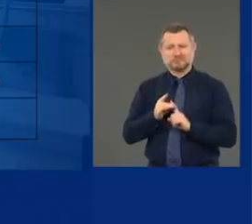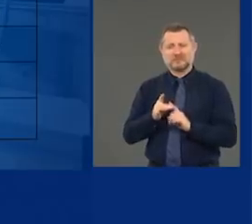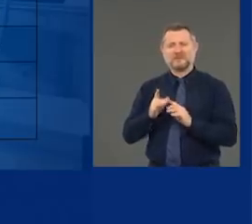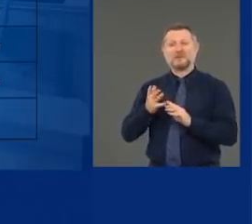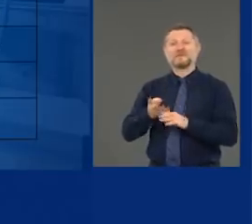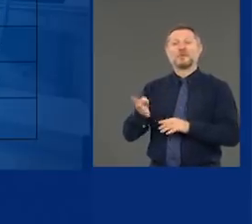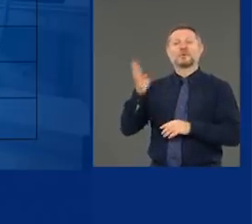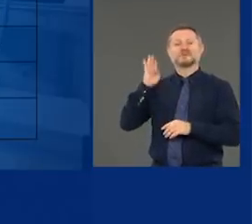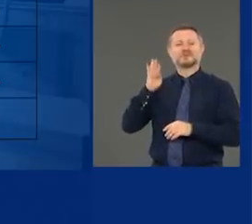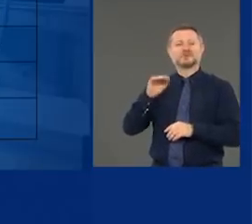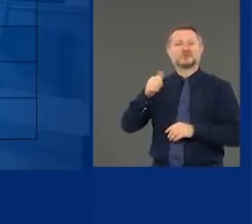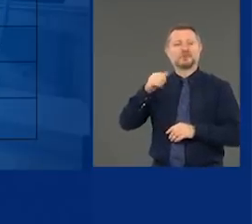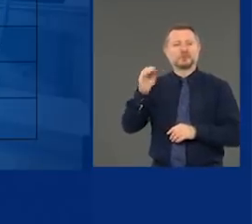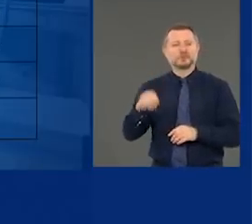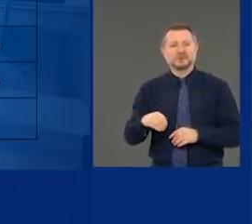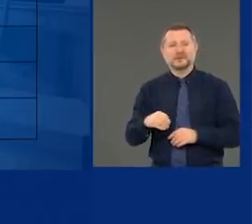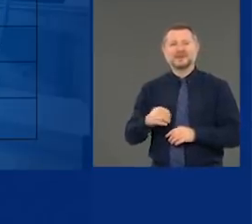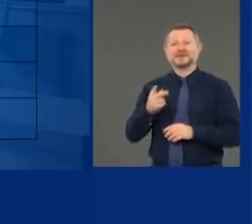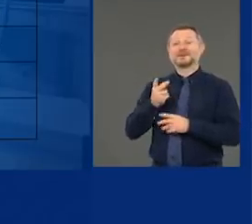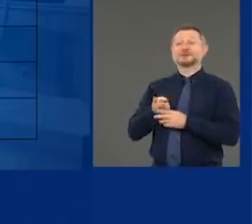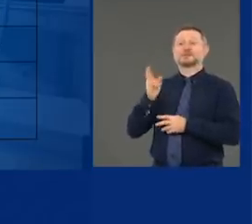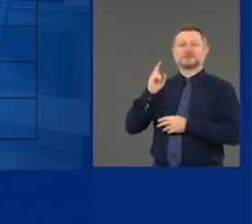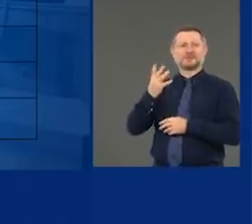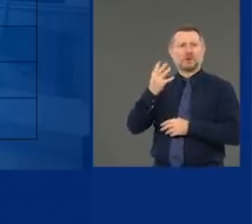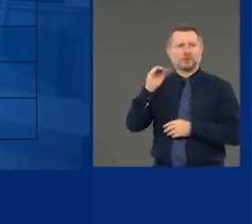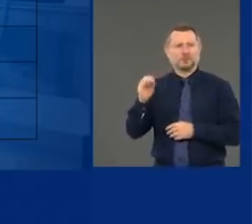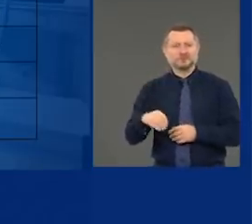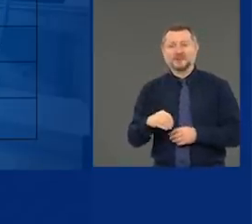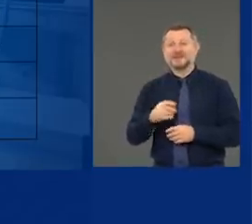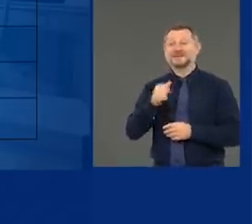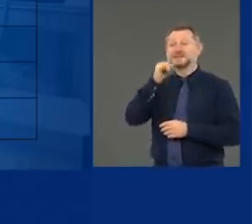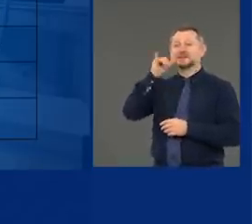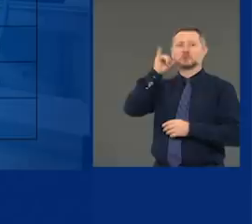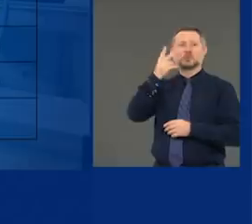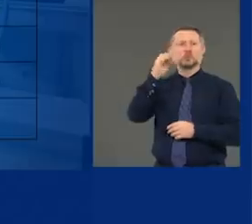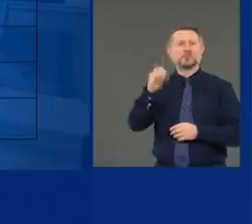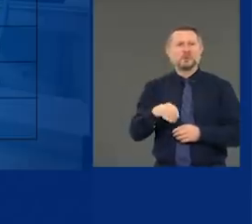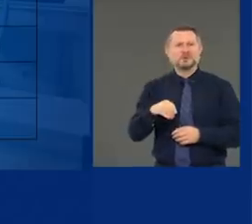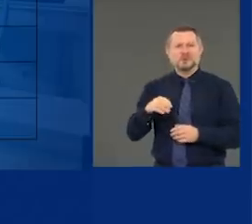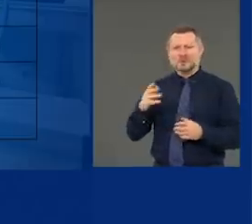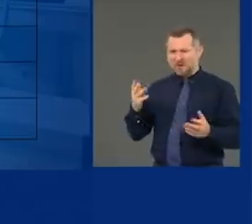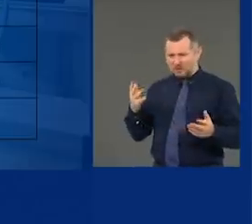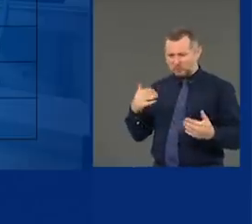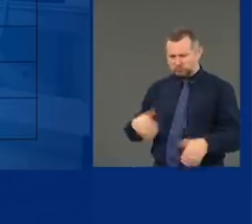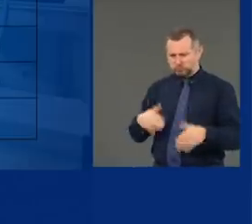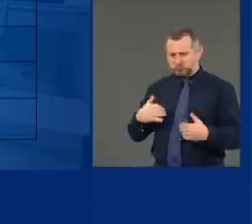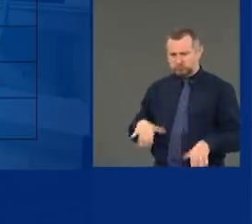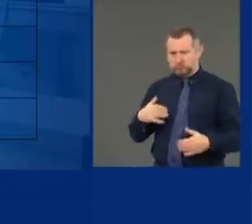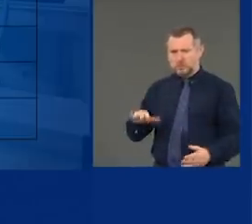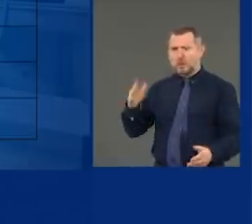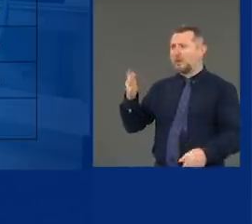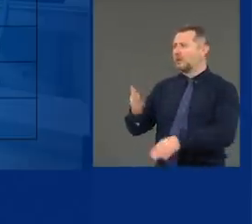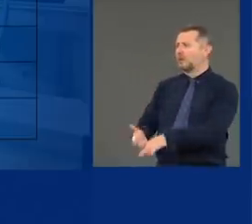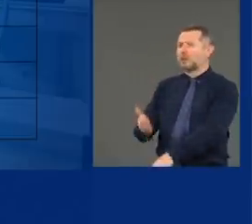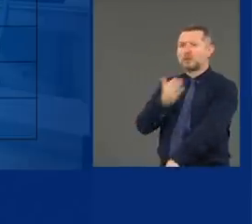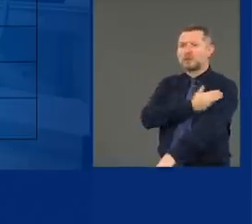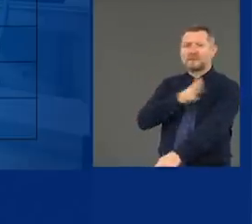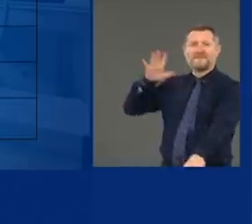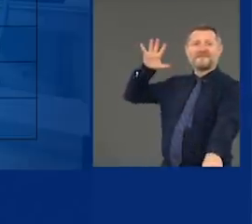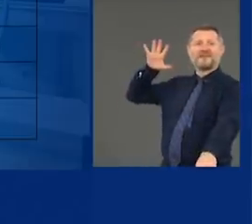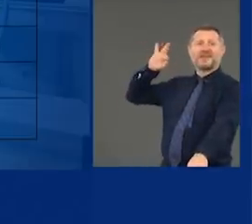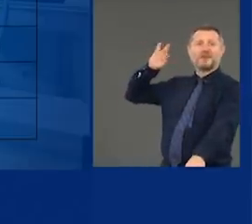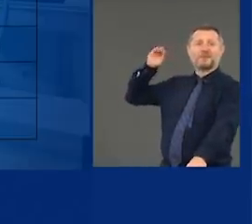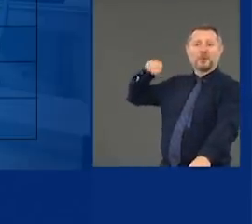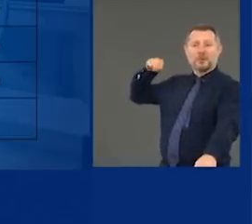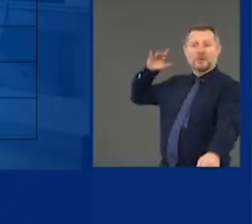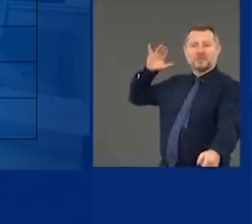testing positive. 2 weeks ago, 4% were testing positive. Yesterday, 2%. Just yesterday. And you see the other numbers for